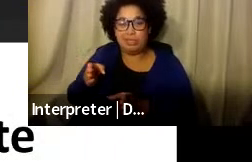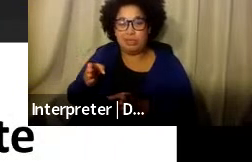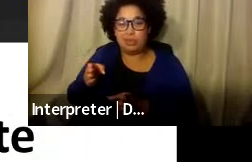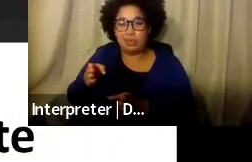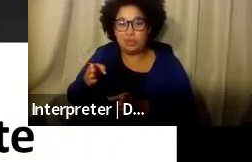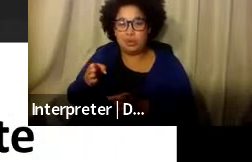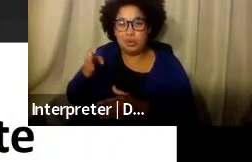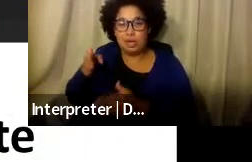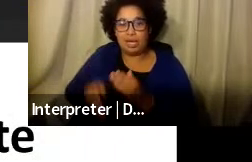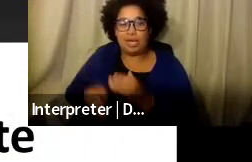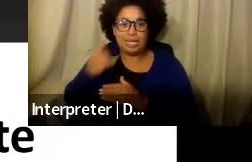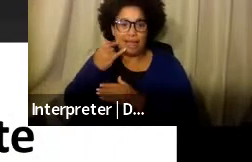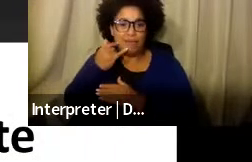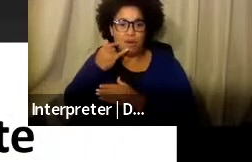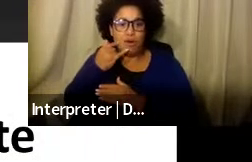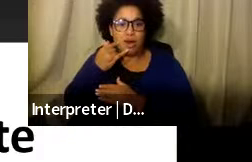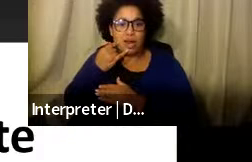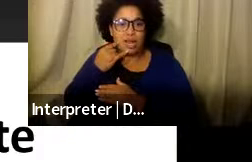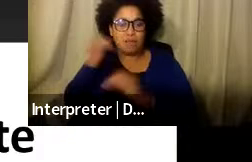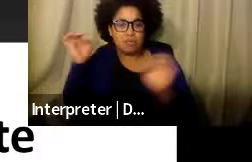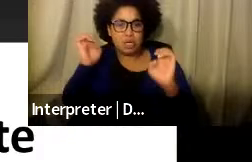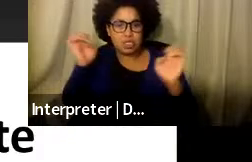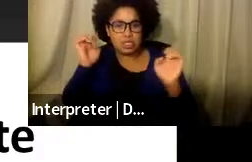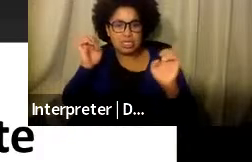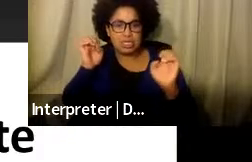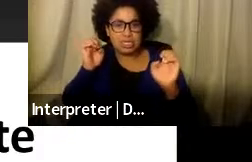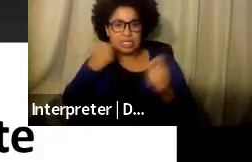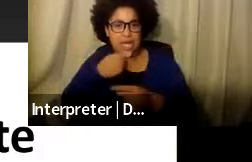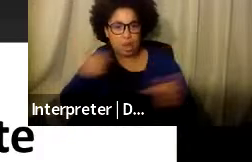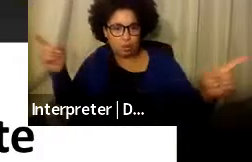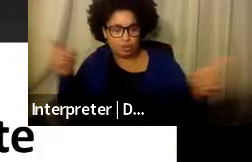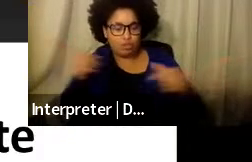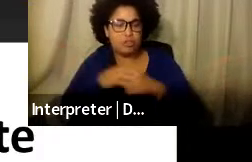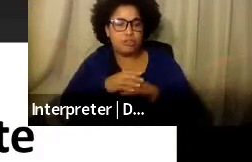the California emergency declaration on